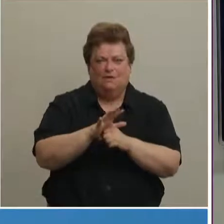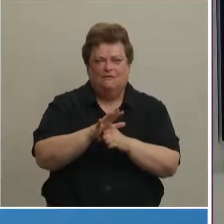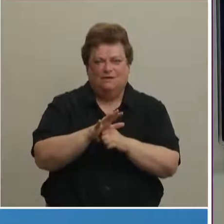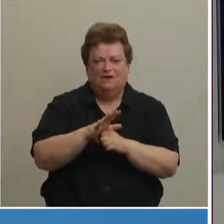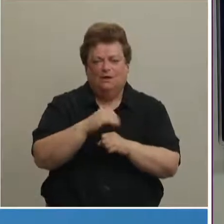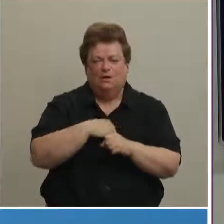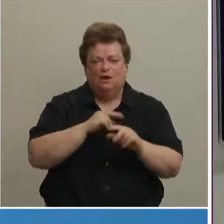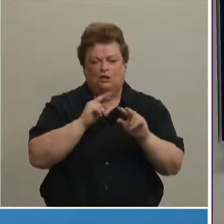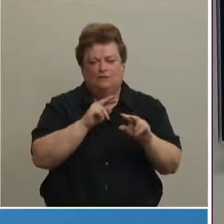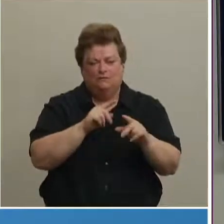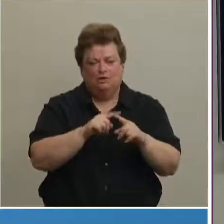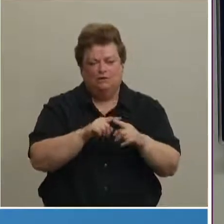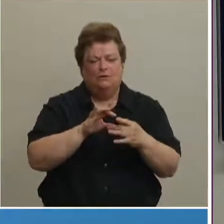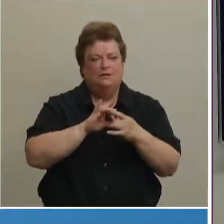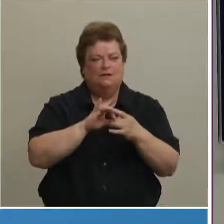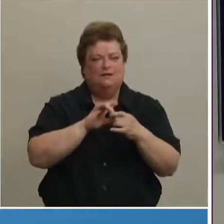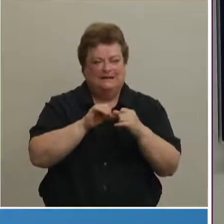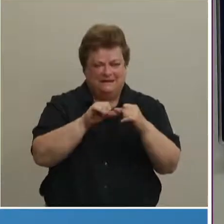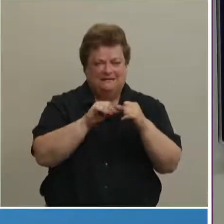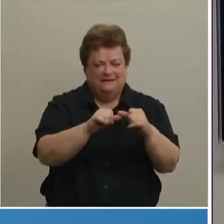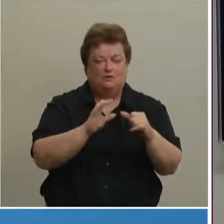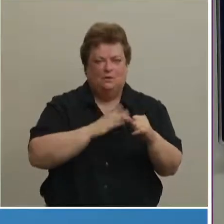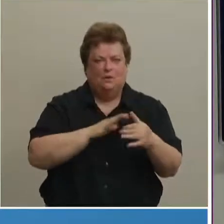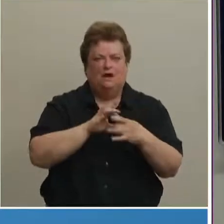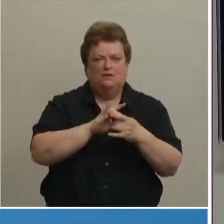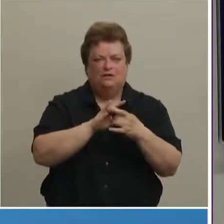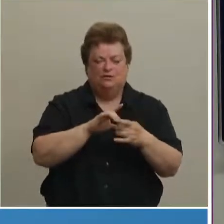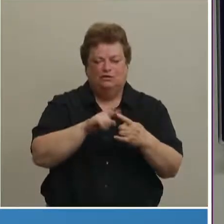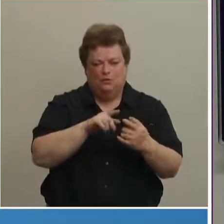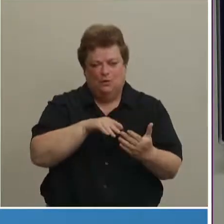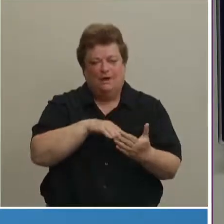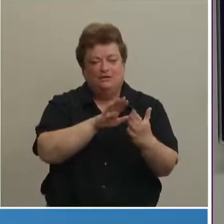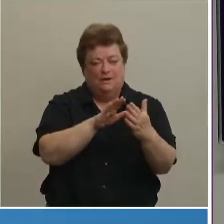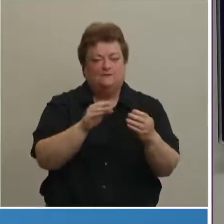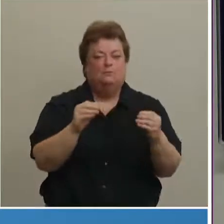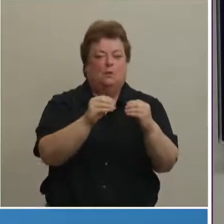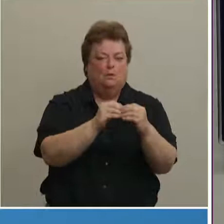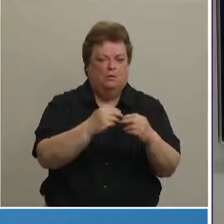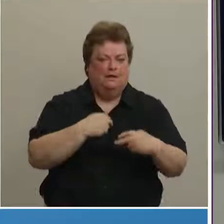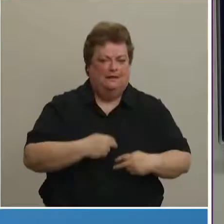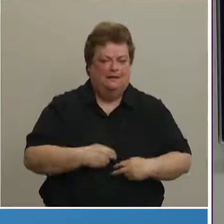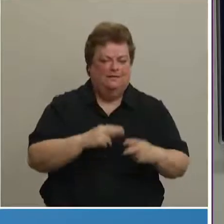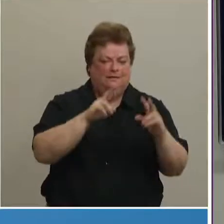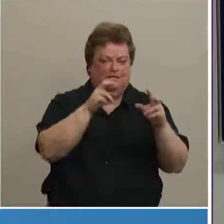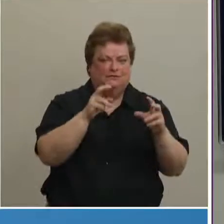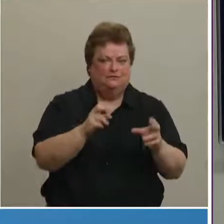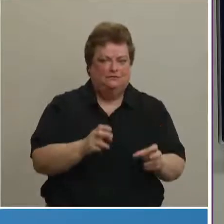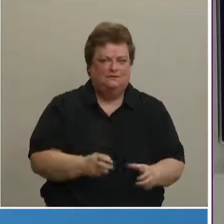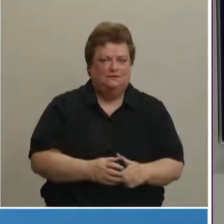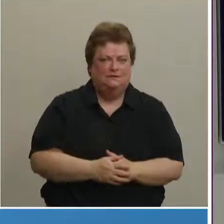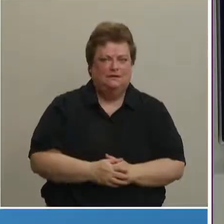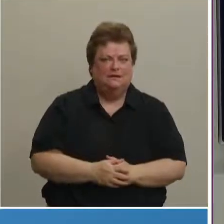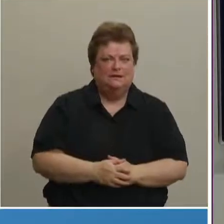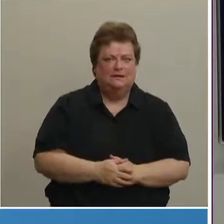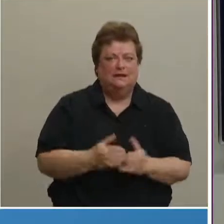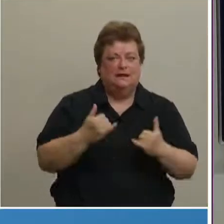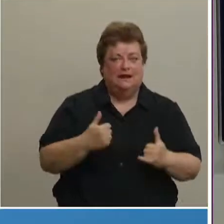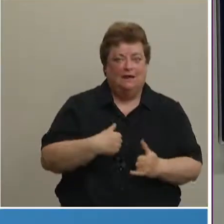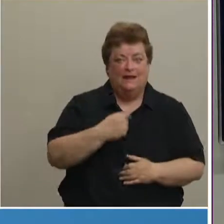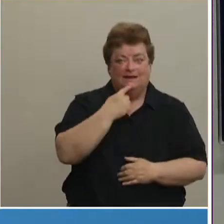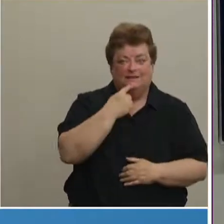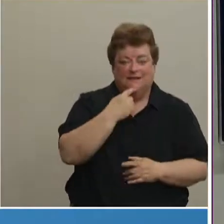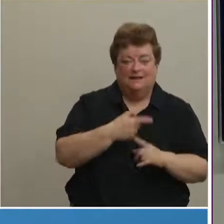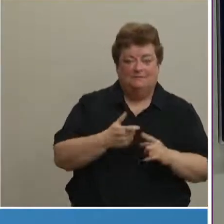to a continued relationship that will address health issues and disparities in our community. I can now say